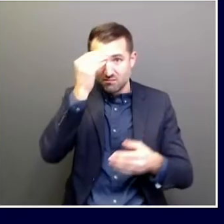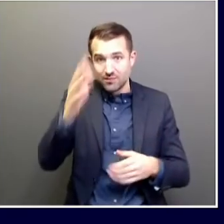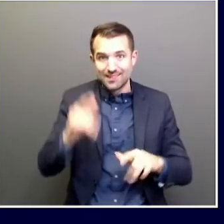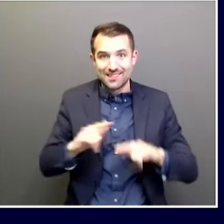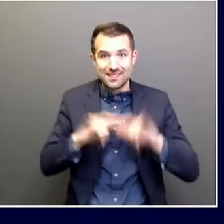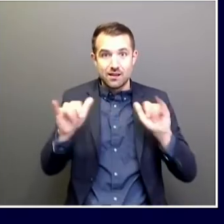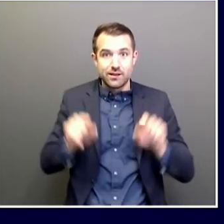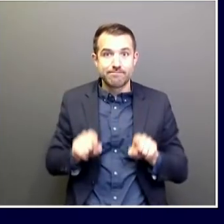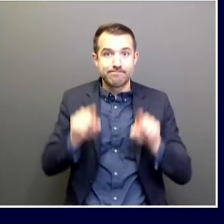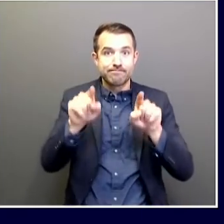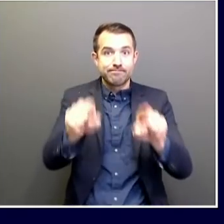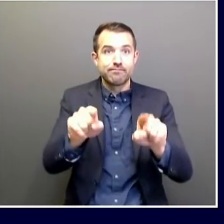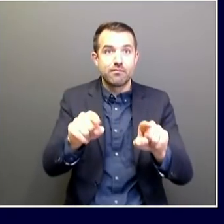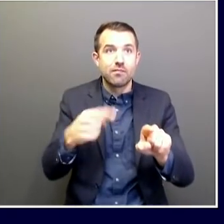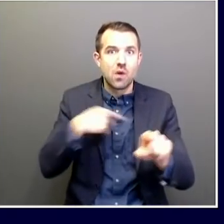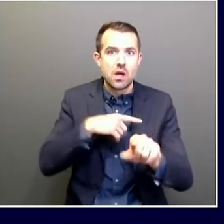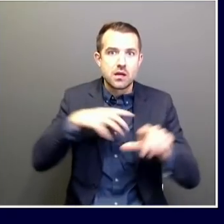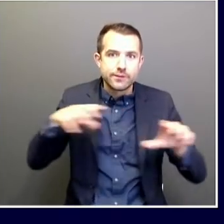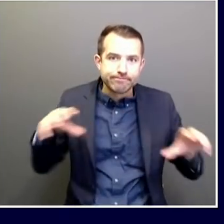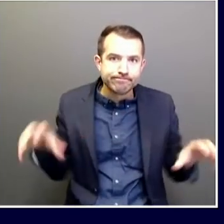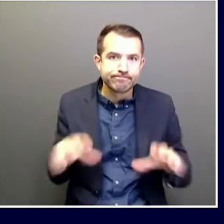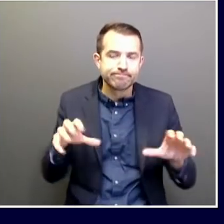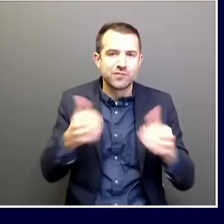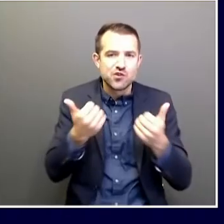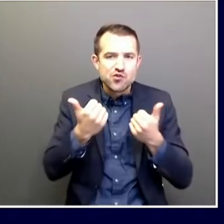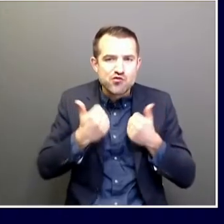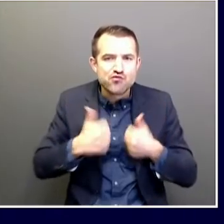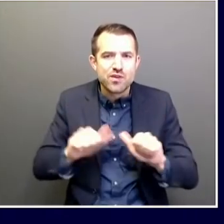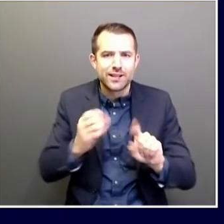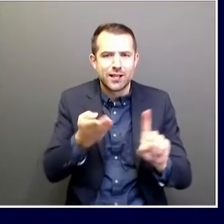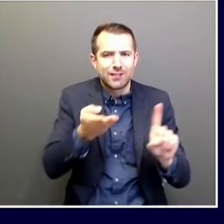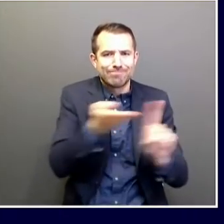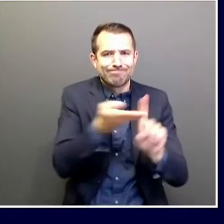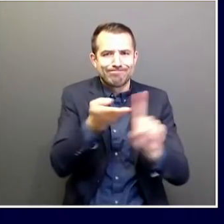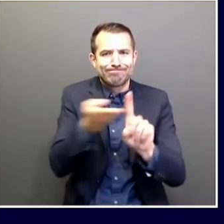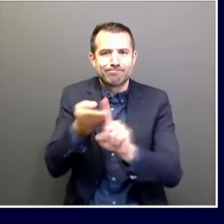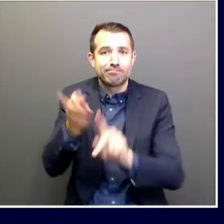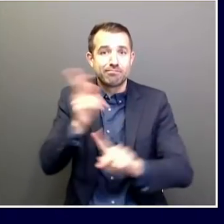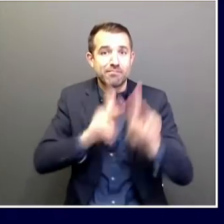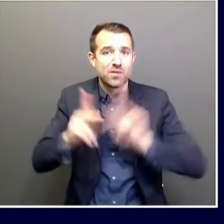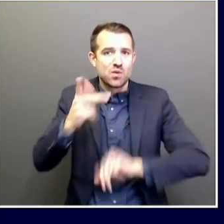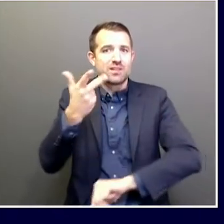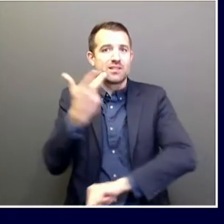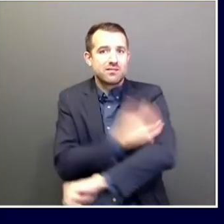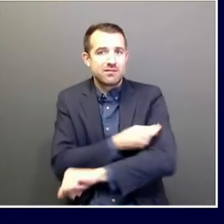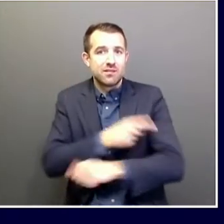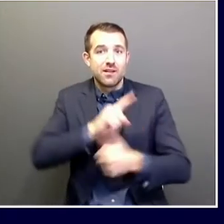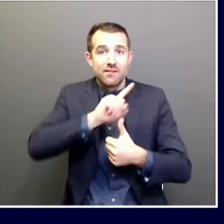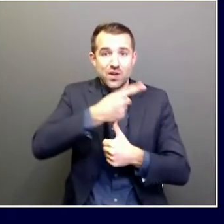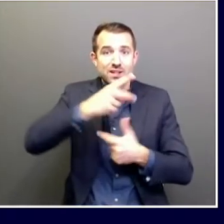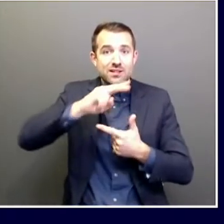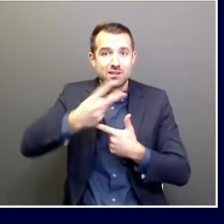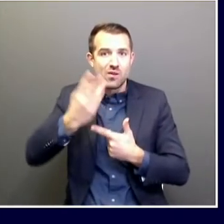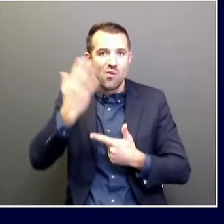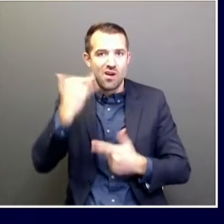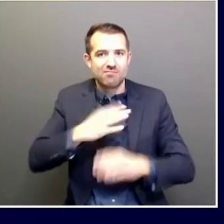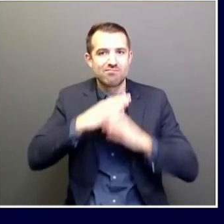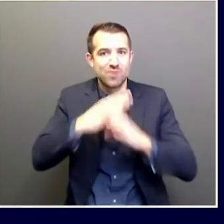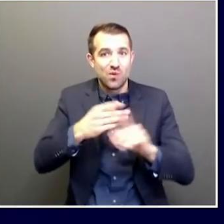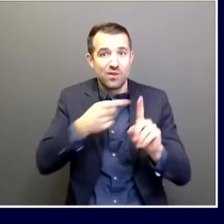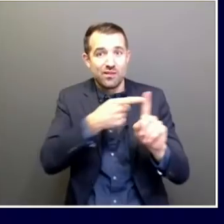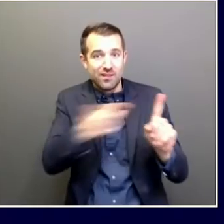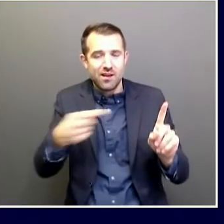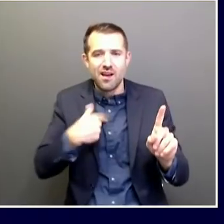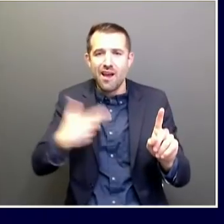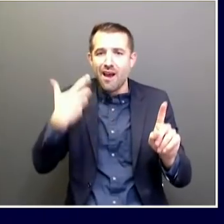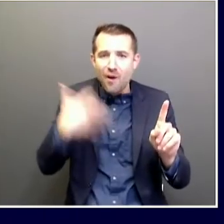is critical to protect people from getting seriously ill or potentially dying from COVID-19. That work continues.